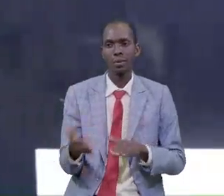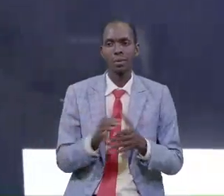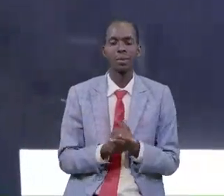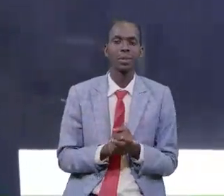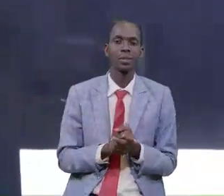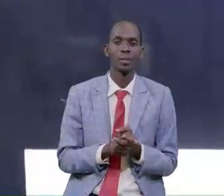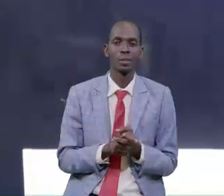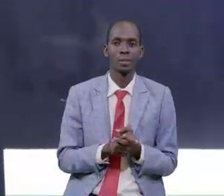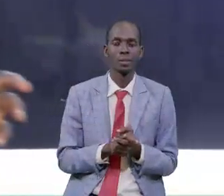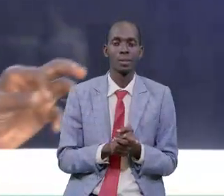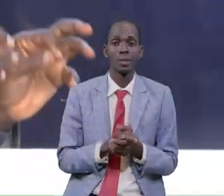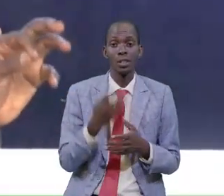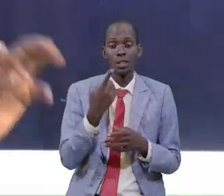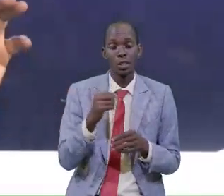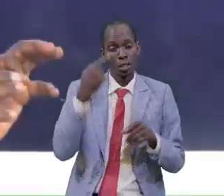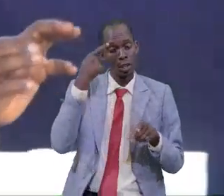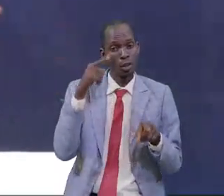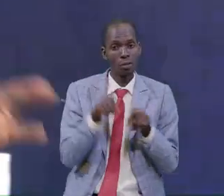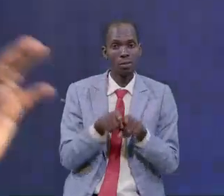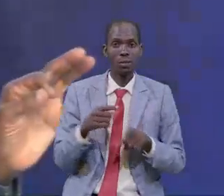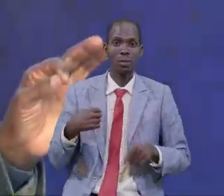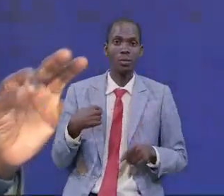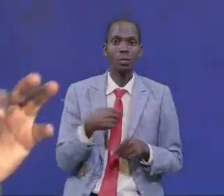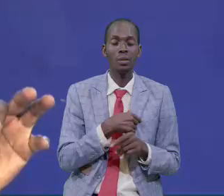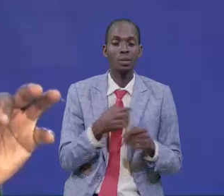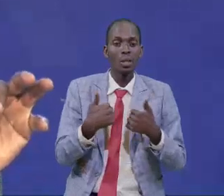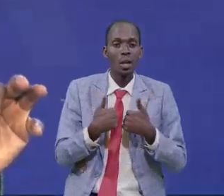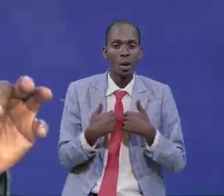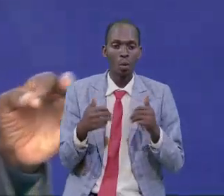The covenant we have with God